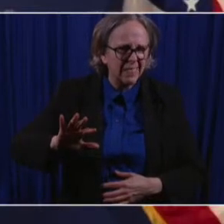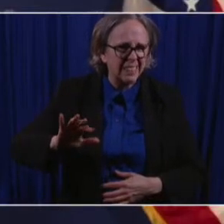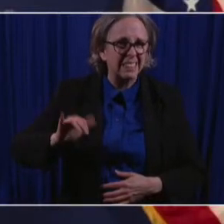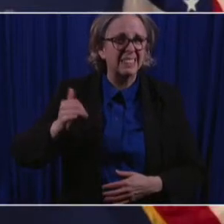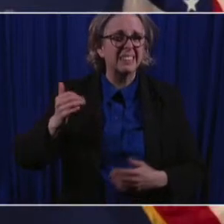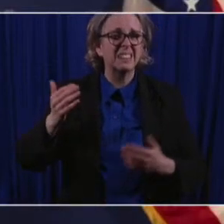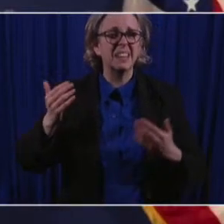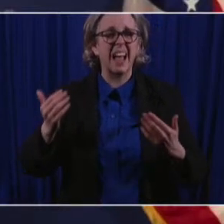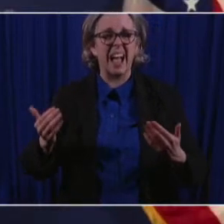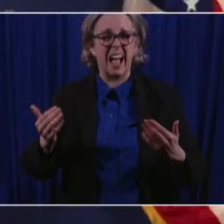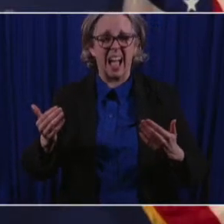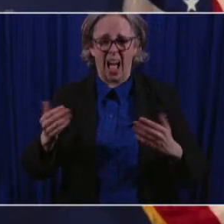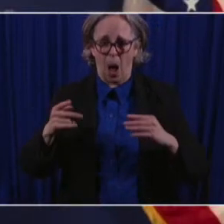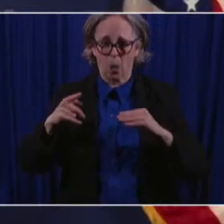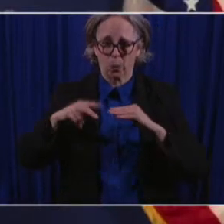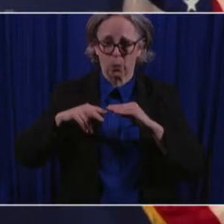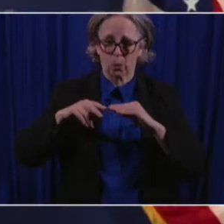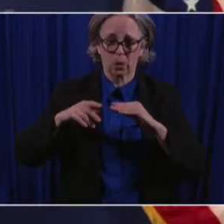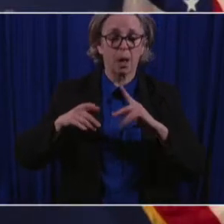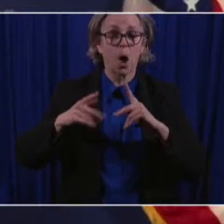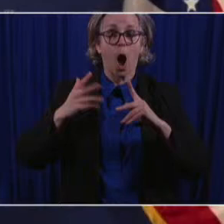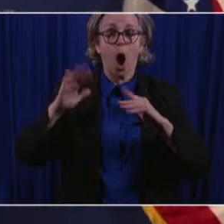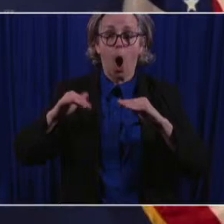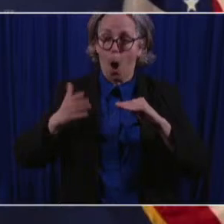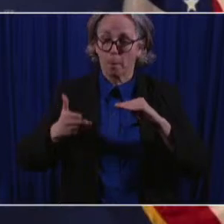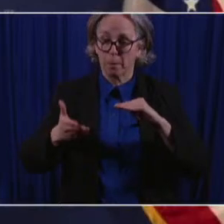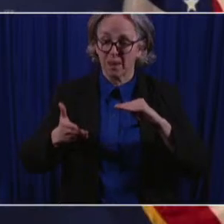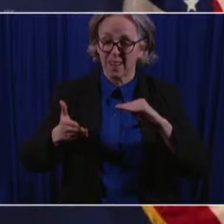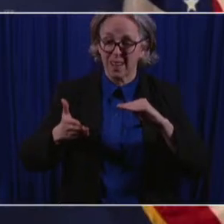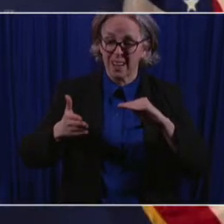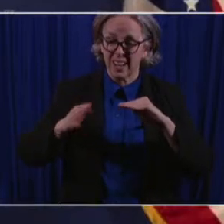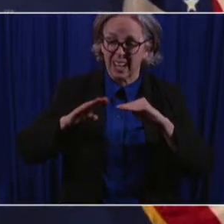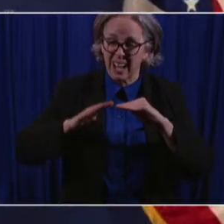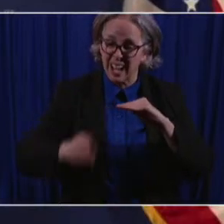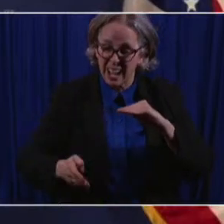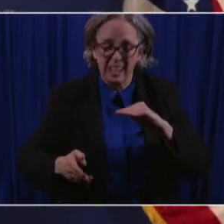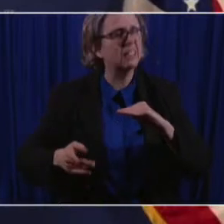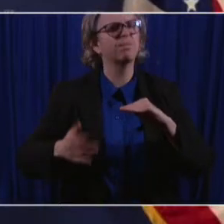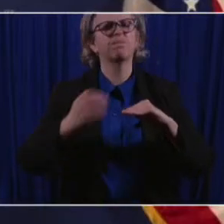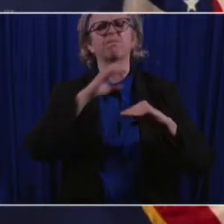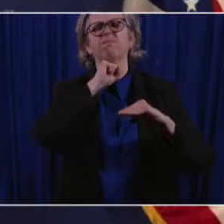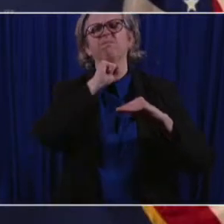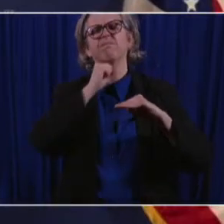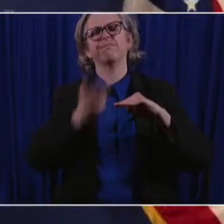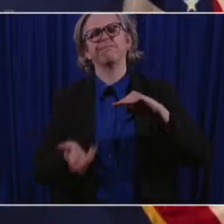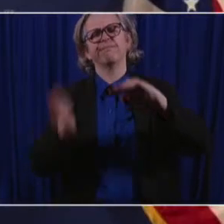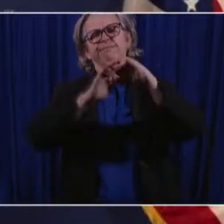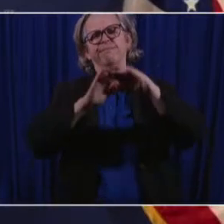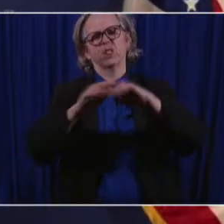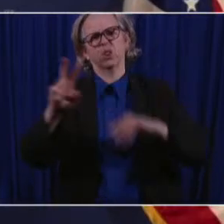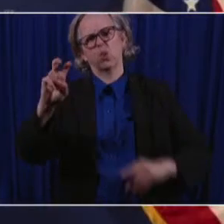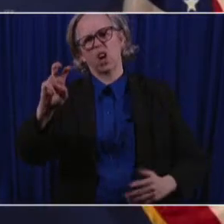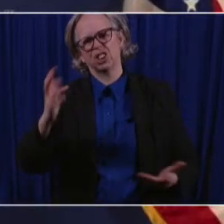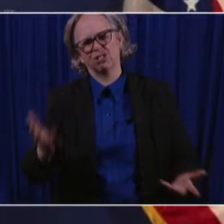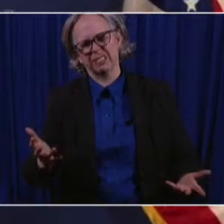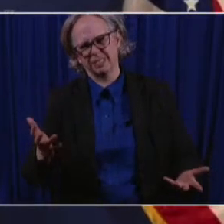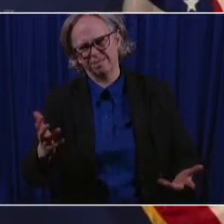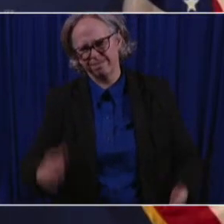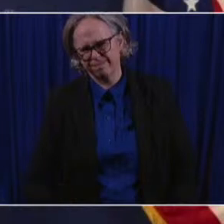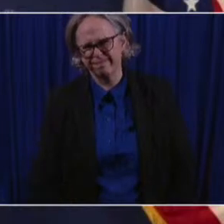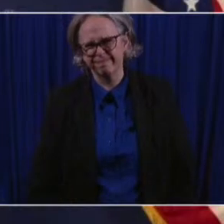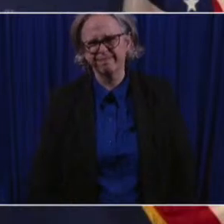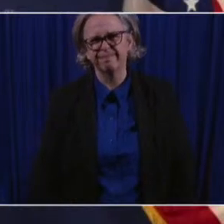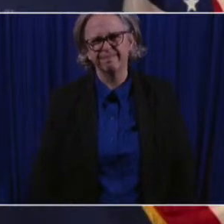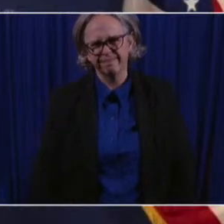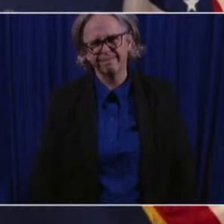it would continue to go down and get to the 50, where we had set the mark, where if it got to 50, we would take off